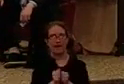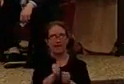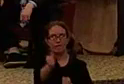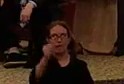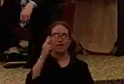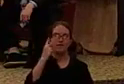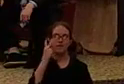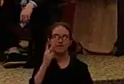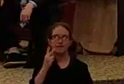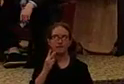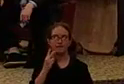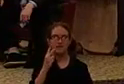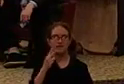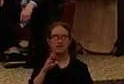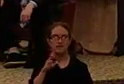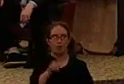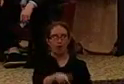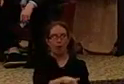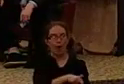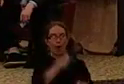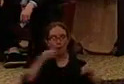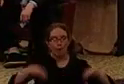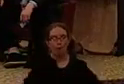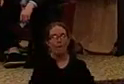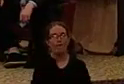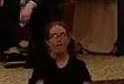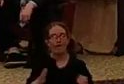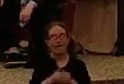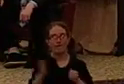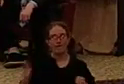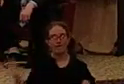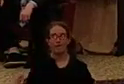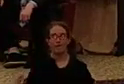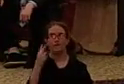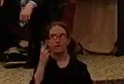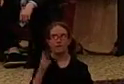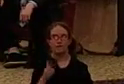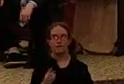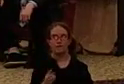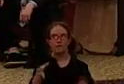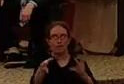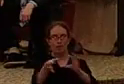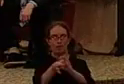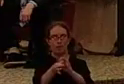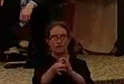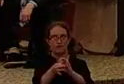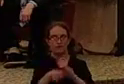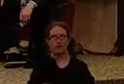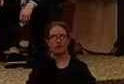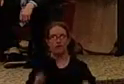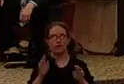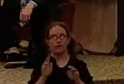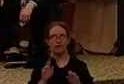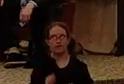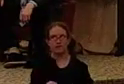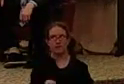see, Abram? Well, I can see a long ways from here. Everything you can see is going to belong to you and to your